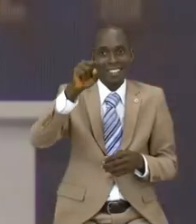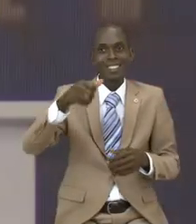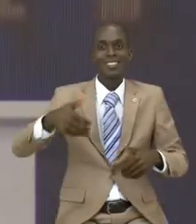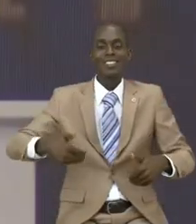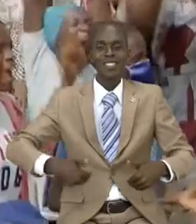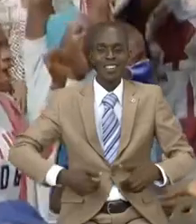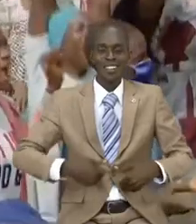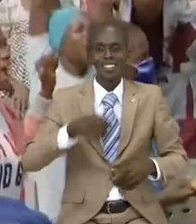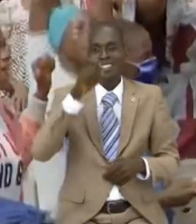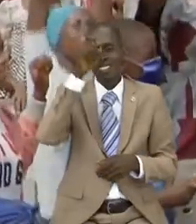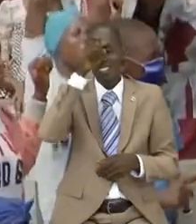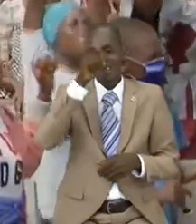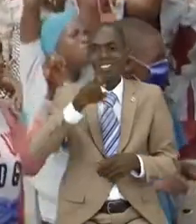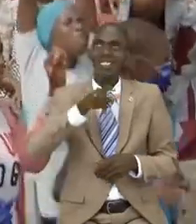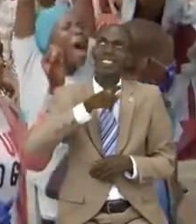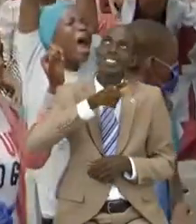Yeah!